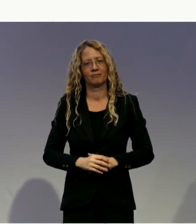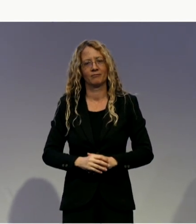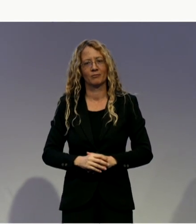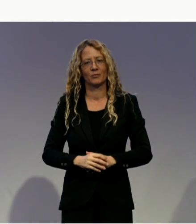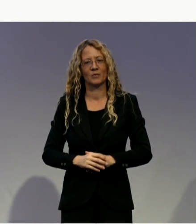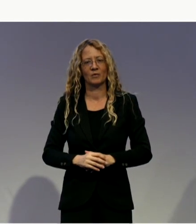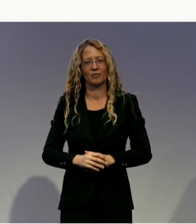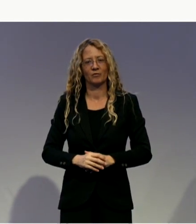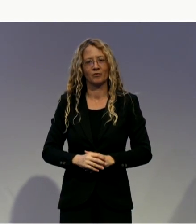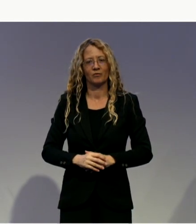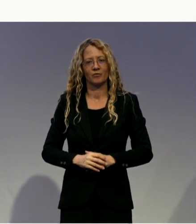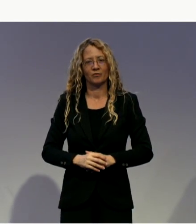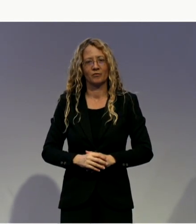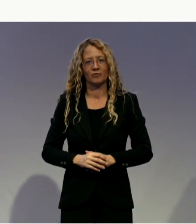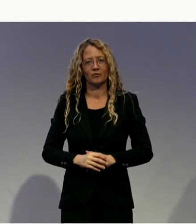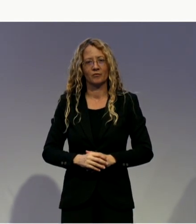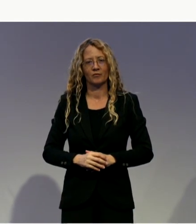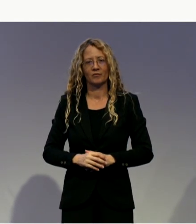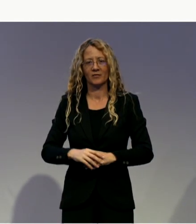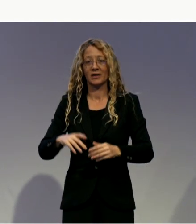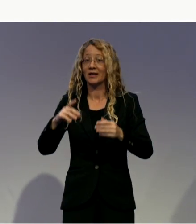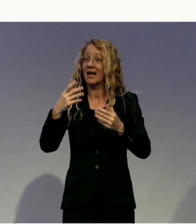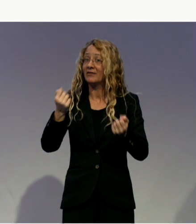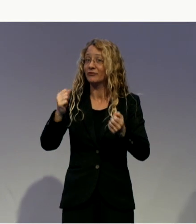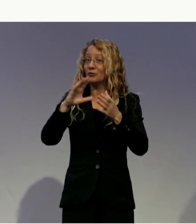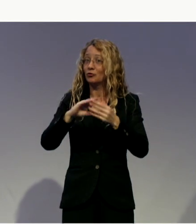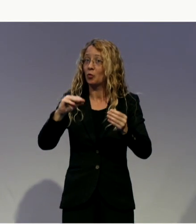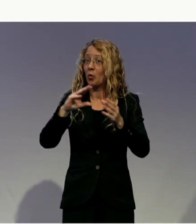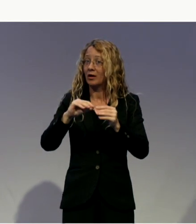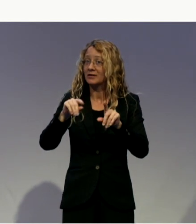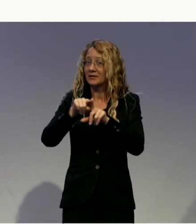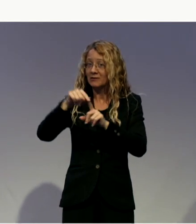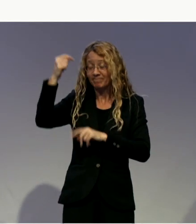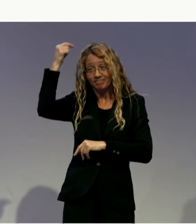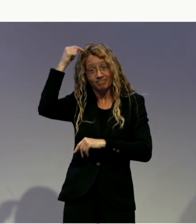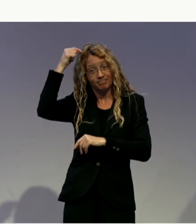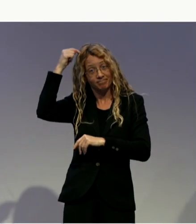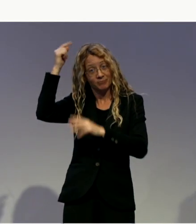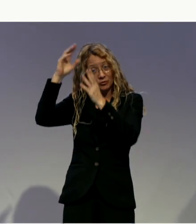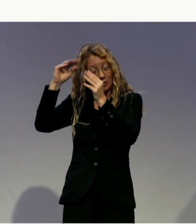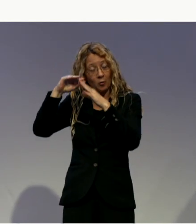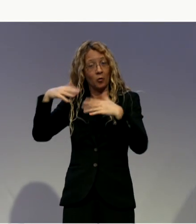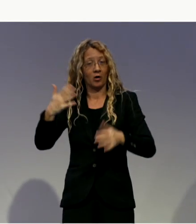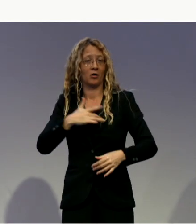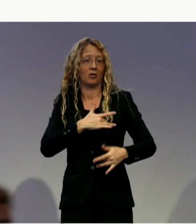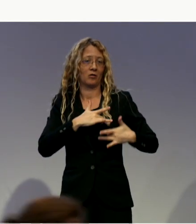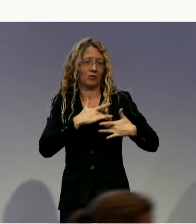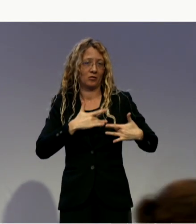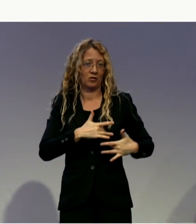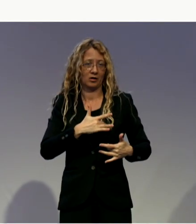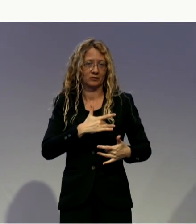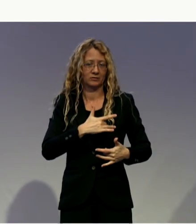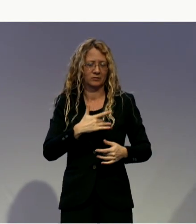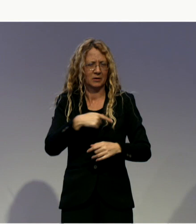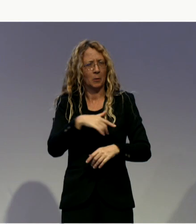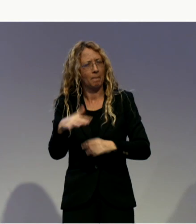you here. And as a result, they are some of the most powerful ways to communicate your experiences to other